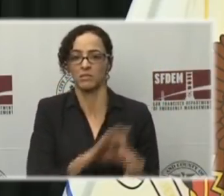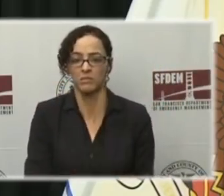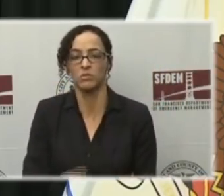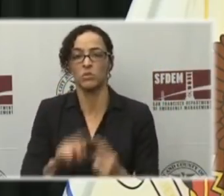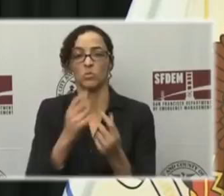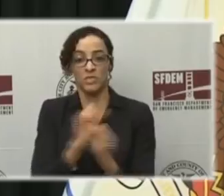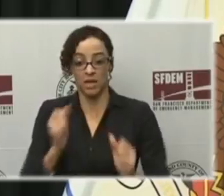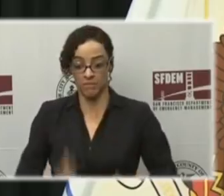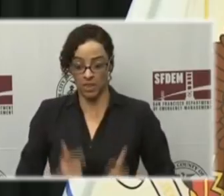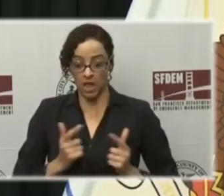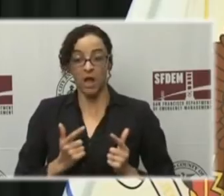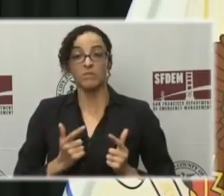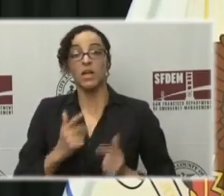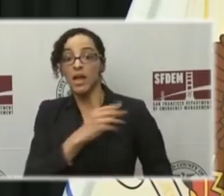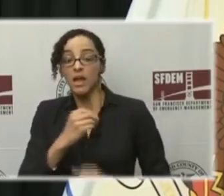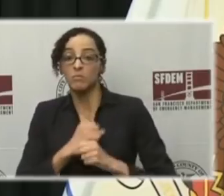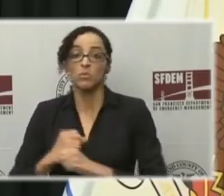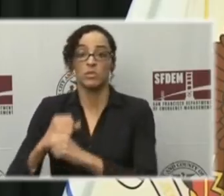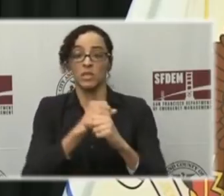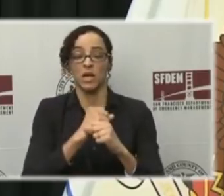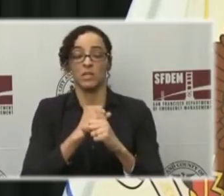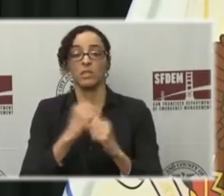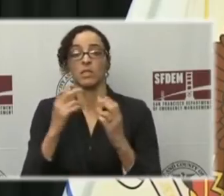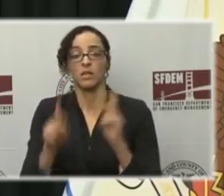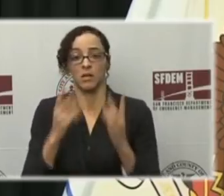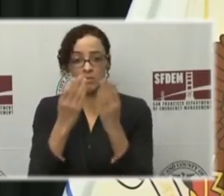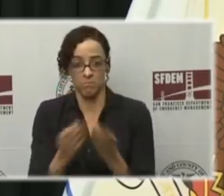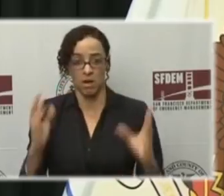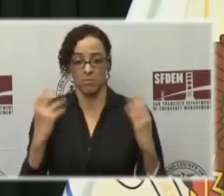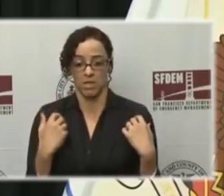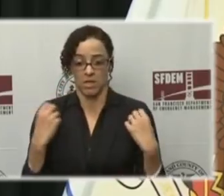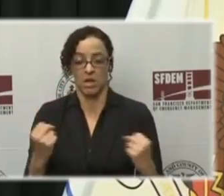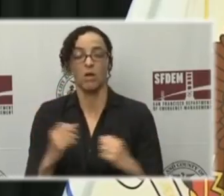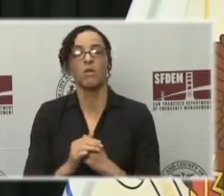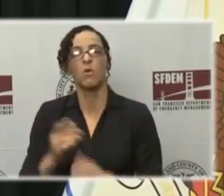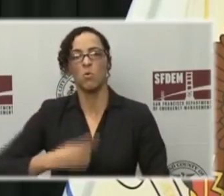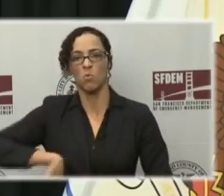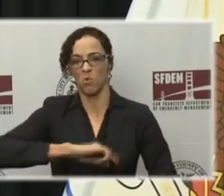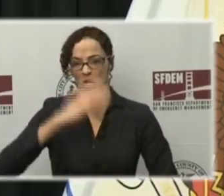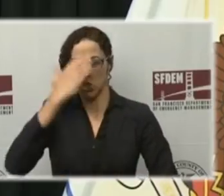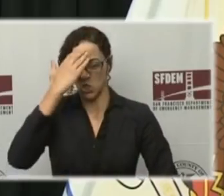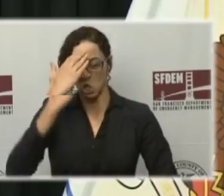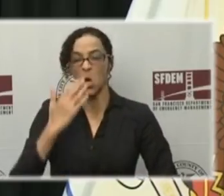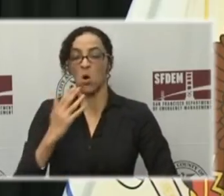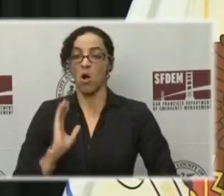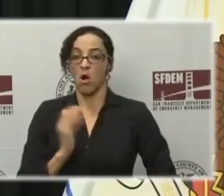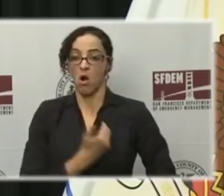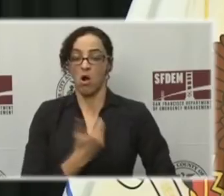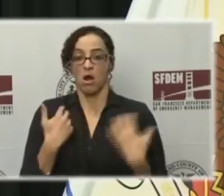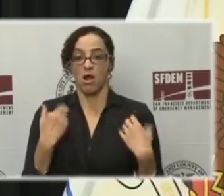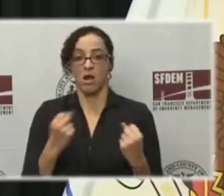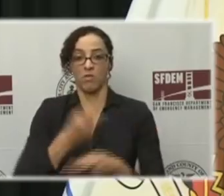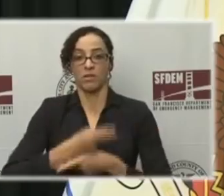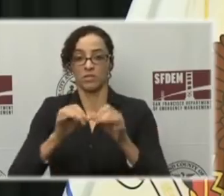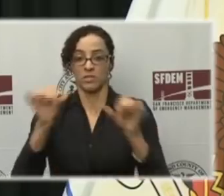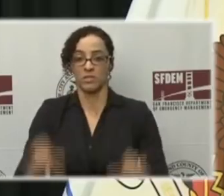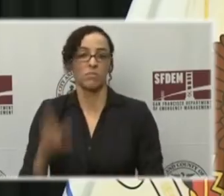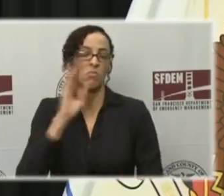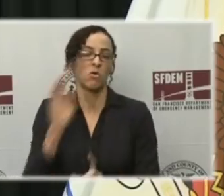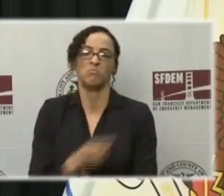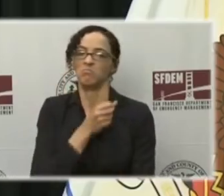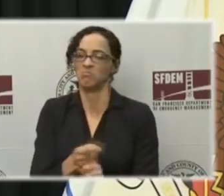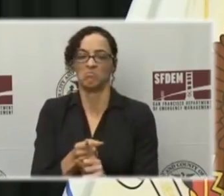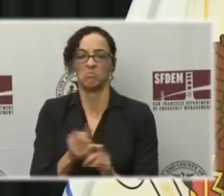because we know that there will be challenges on our healthcare system. And we know that people are anxious to